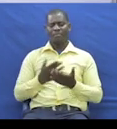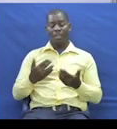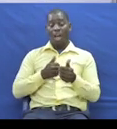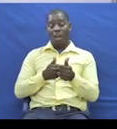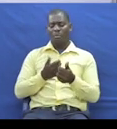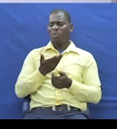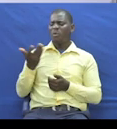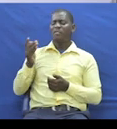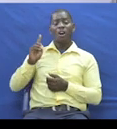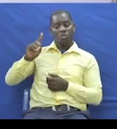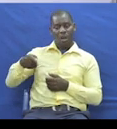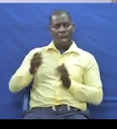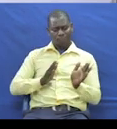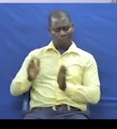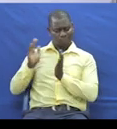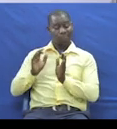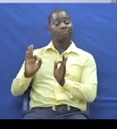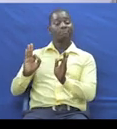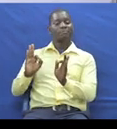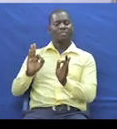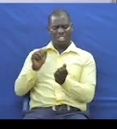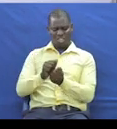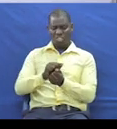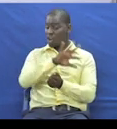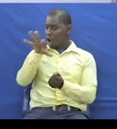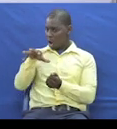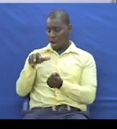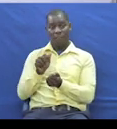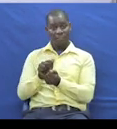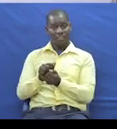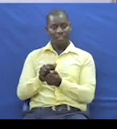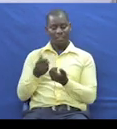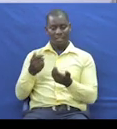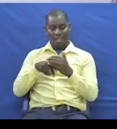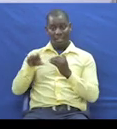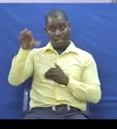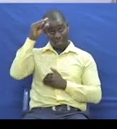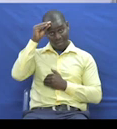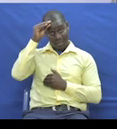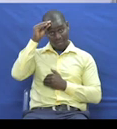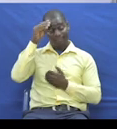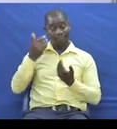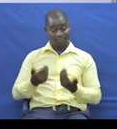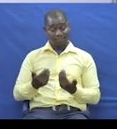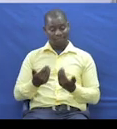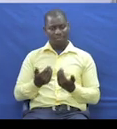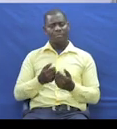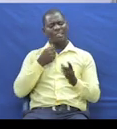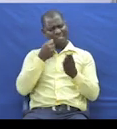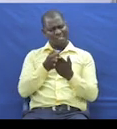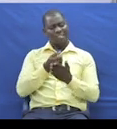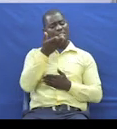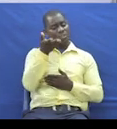where you are, you have already prepared each and everything required for this lesson. I insist